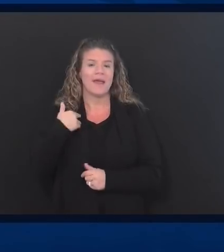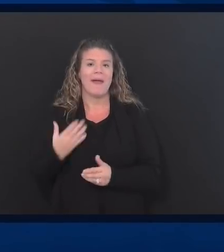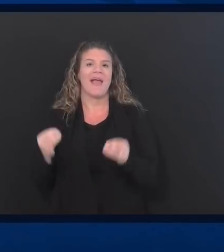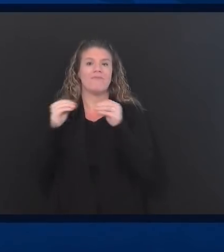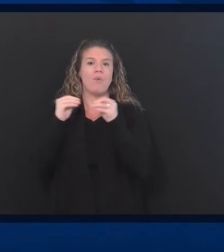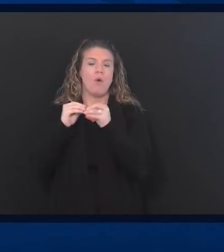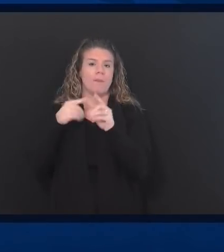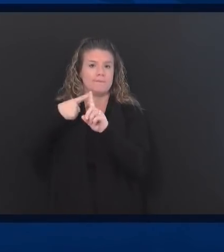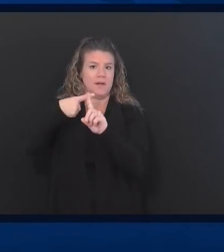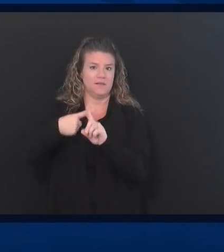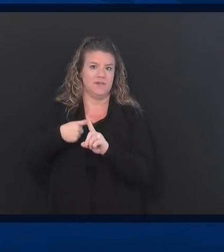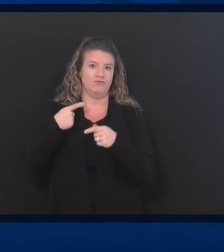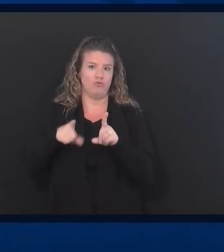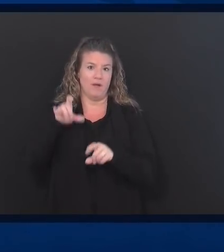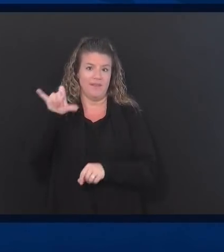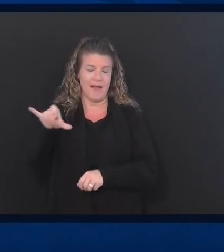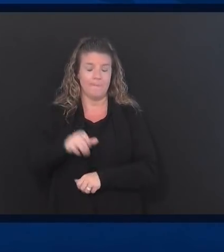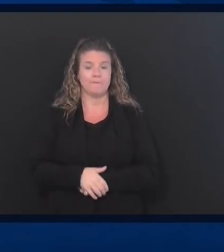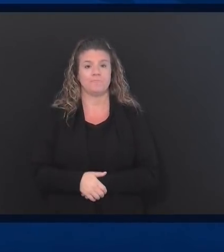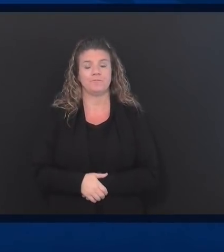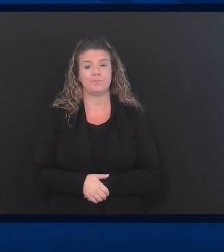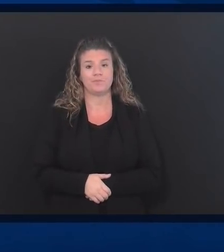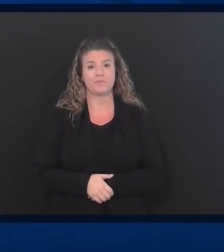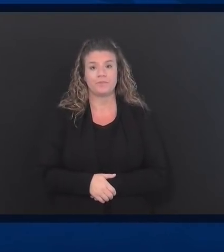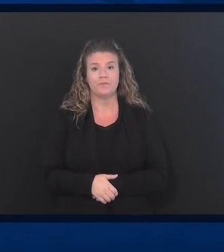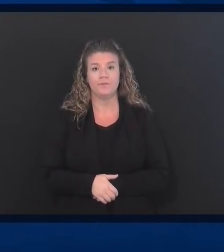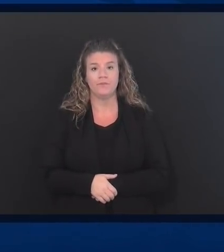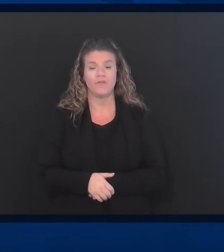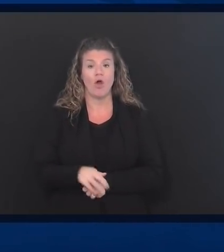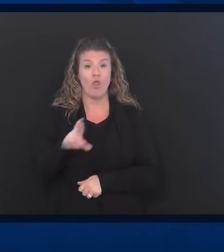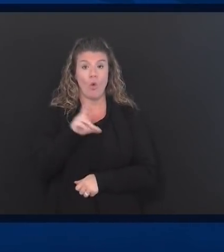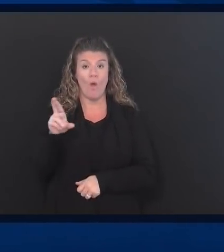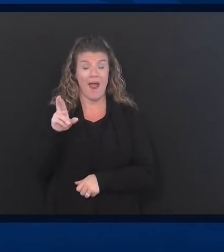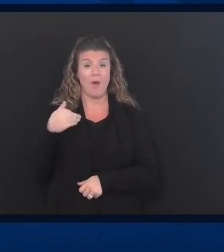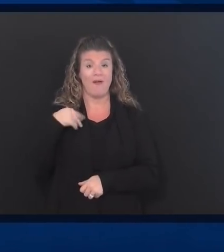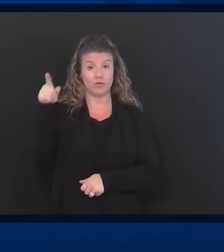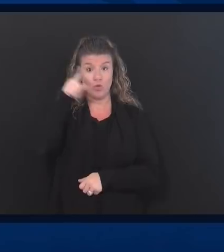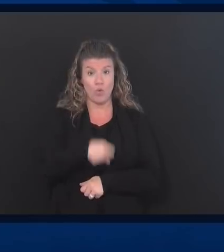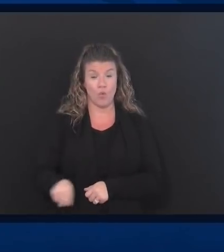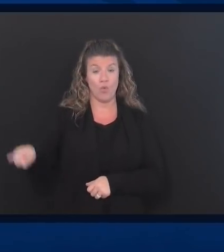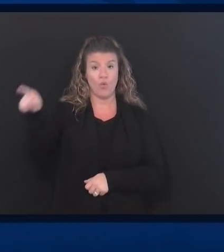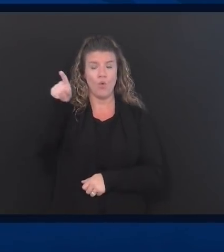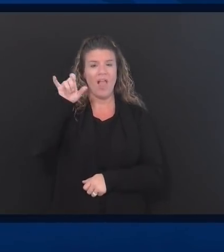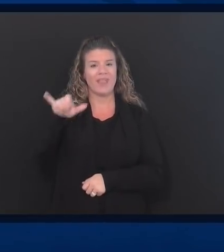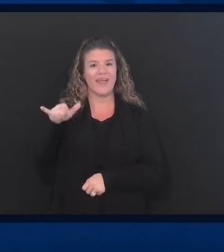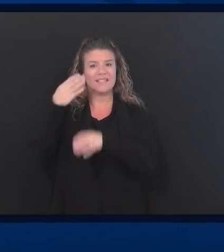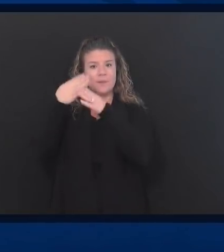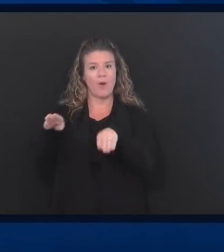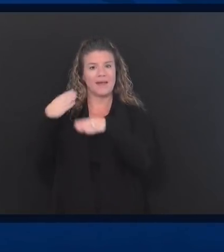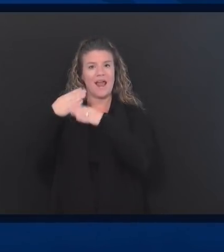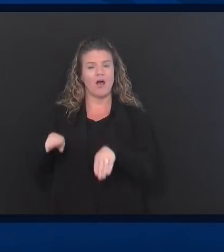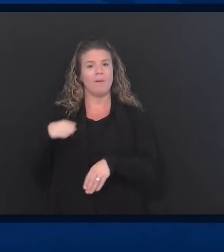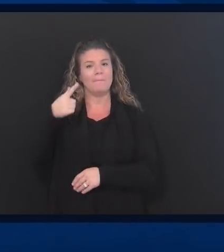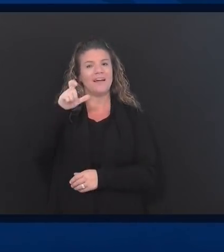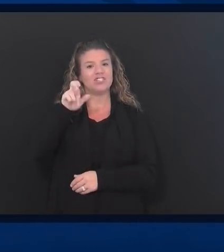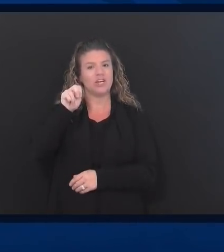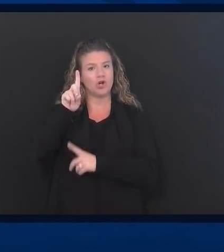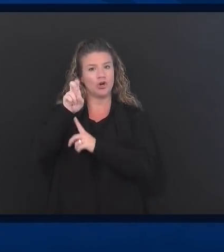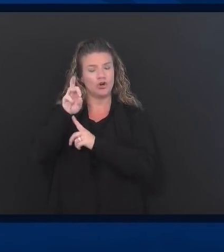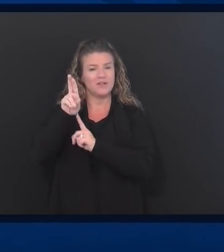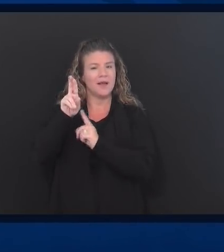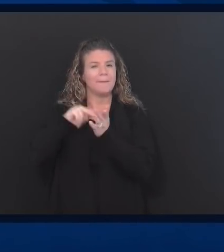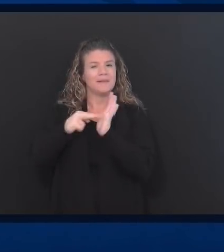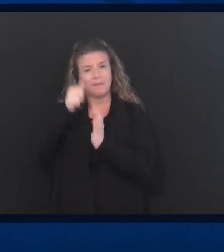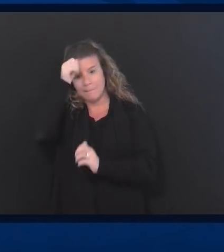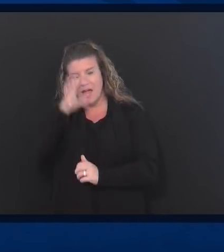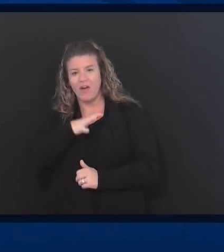with that. On the right-hand side there, the circle, that's the breakdown by gender. And